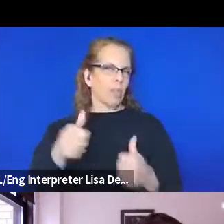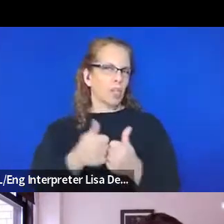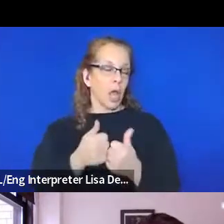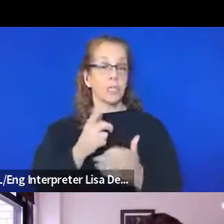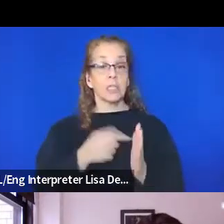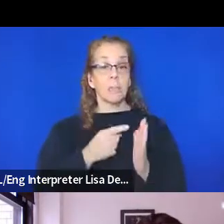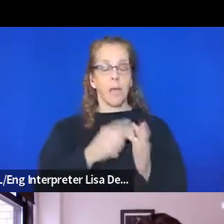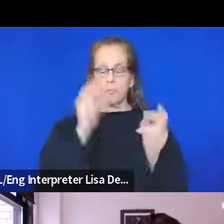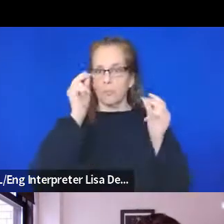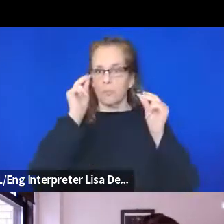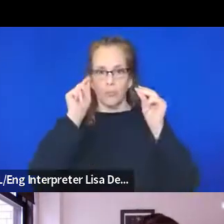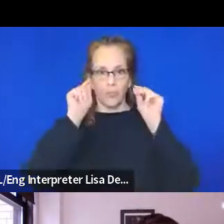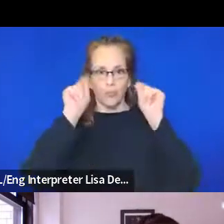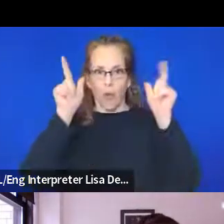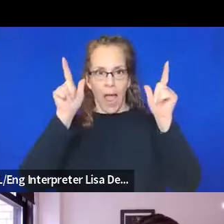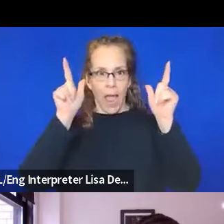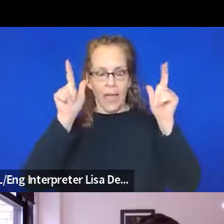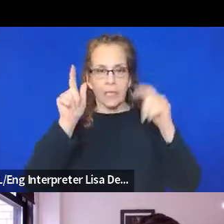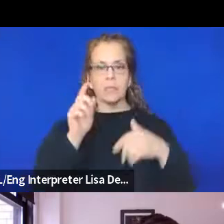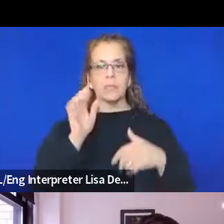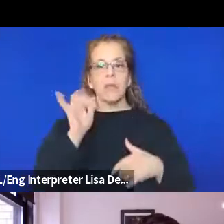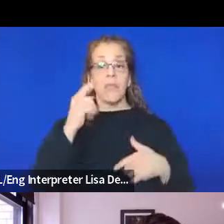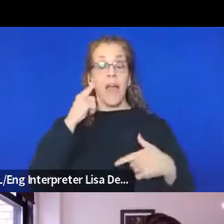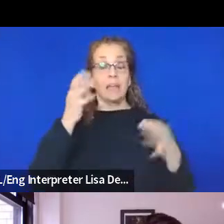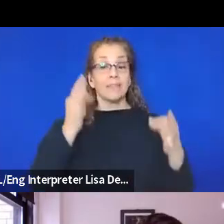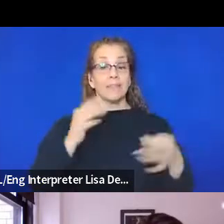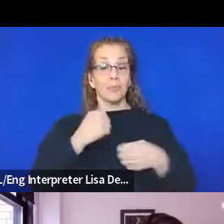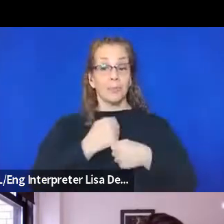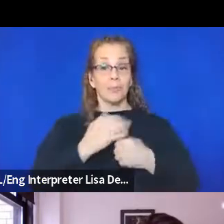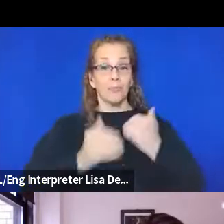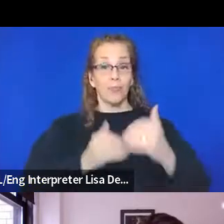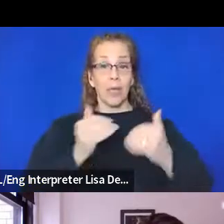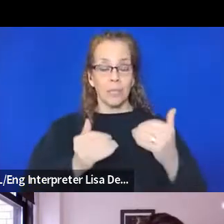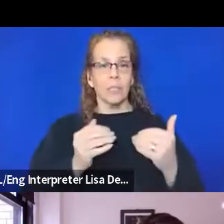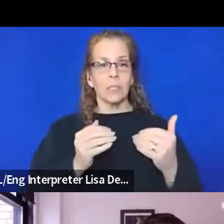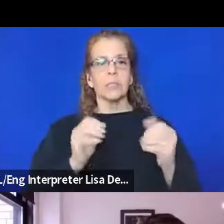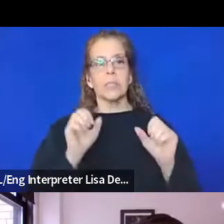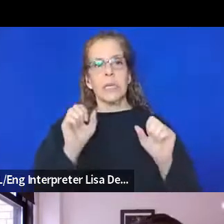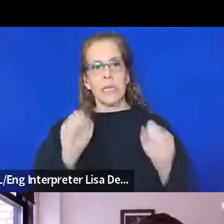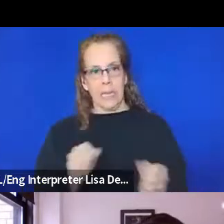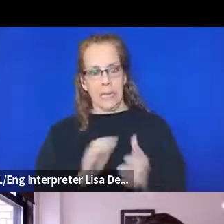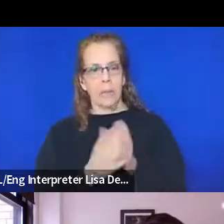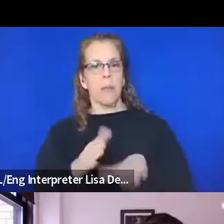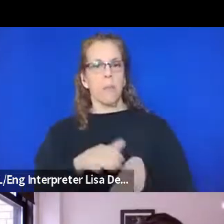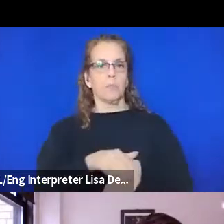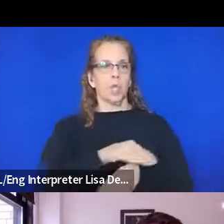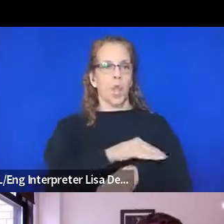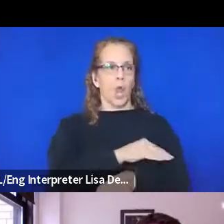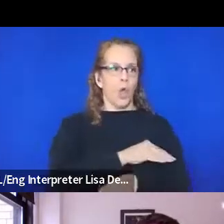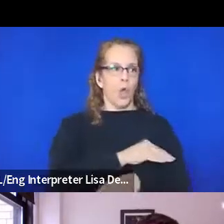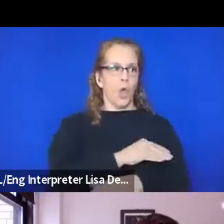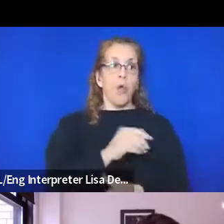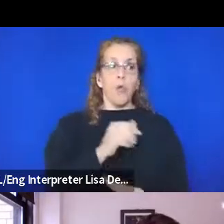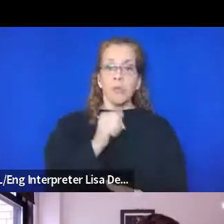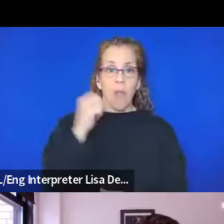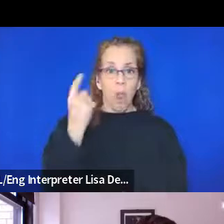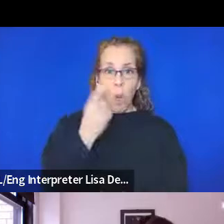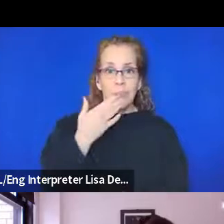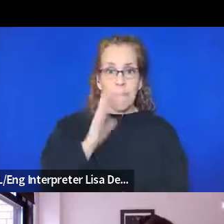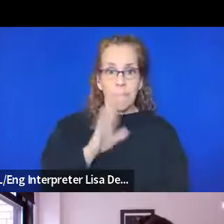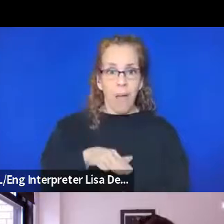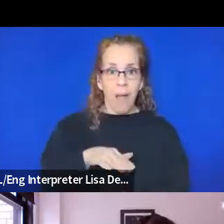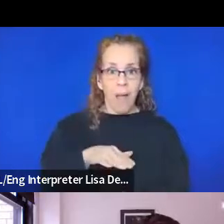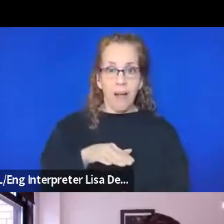slow down the process of decision making and and that's not necessarily a bad thing, but it just is